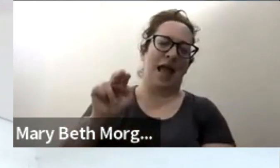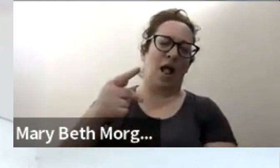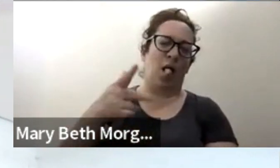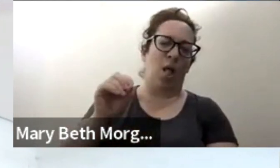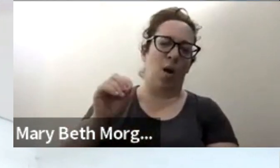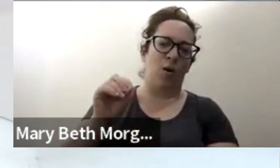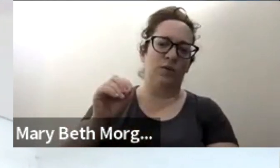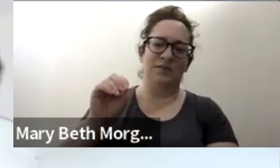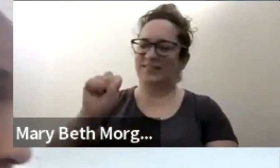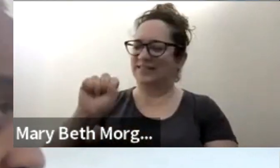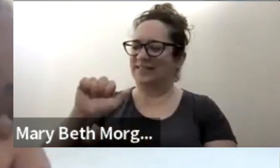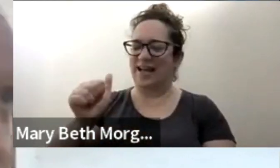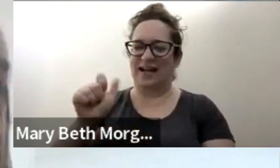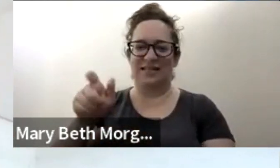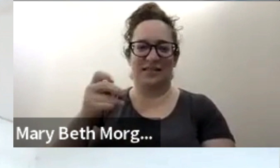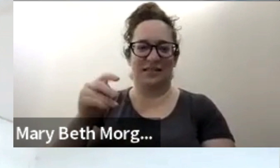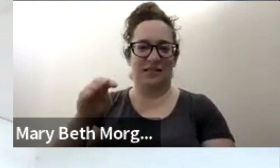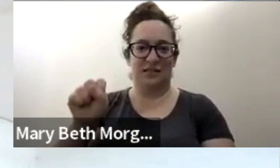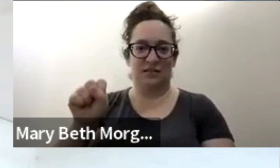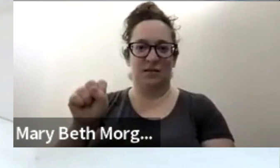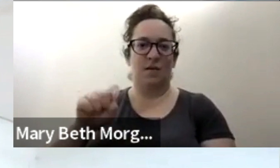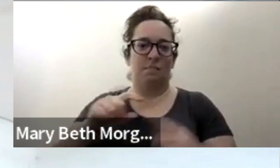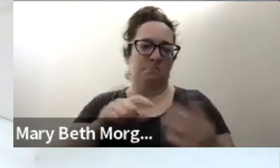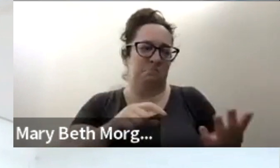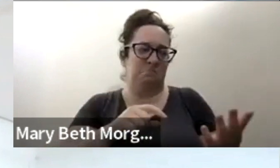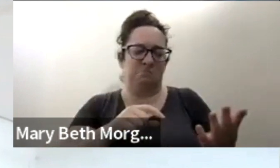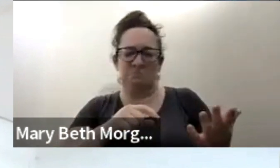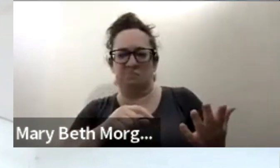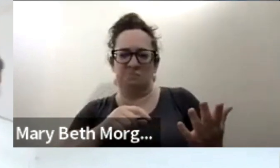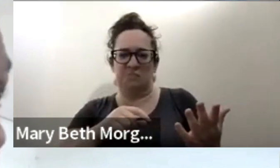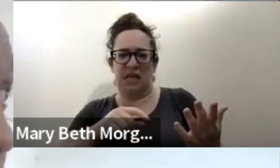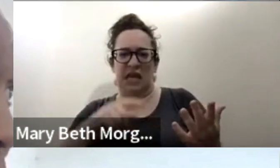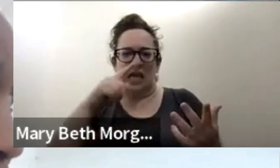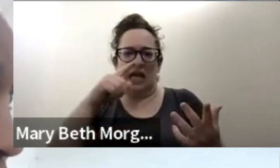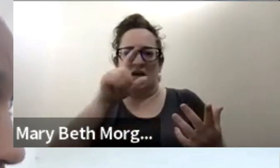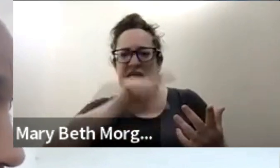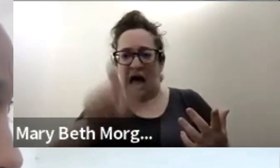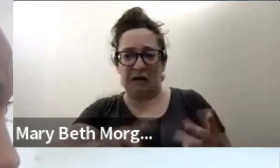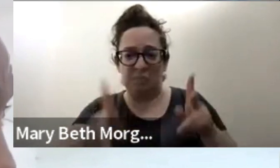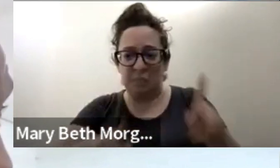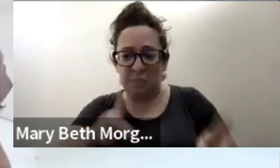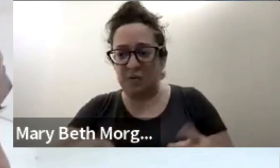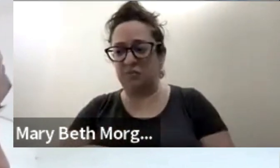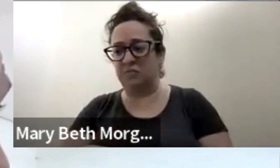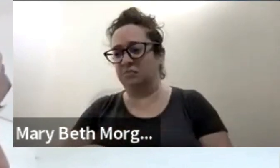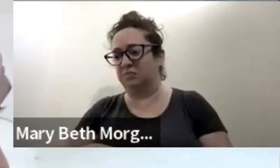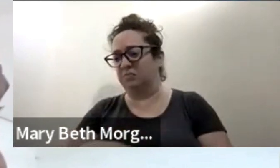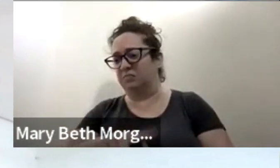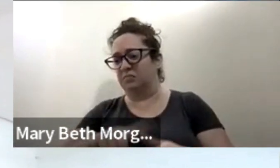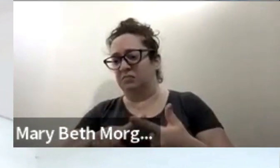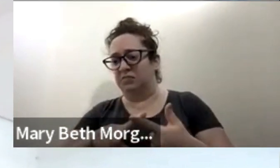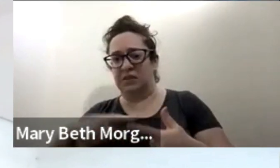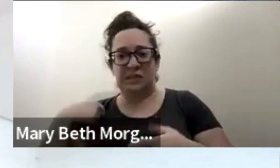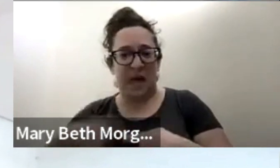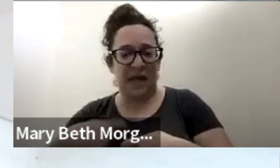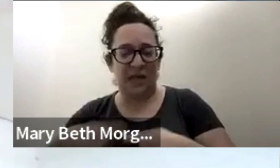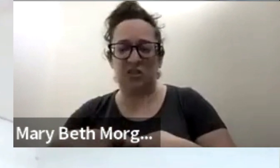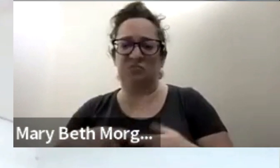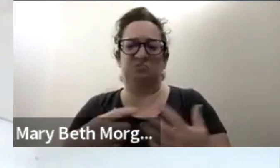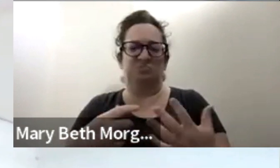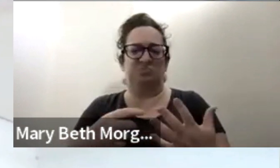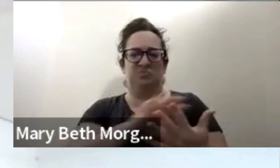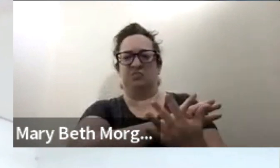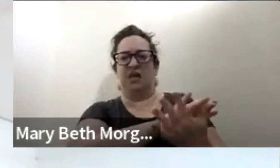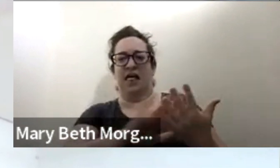know, and Italians and Spanish people were not white, and they've all been made white recently to swell the ranks.